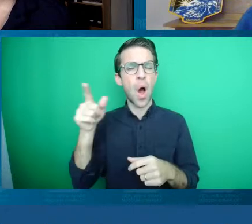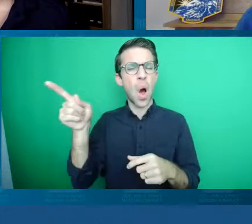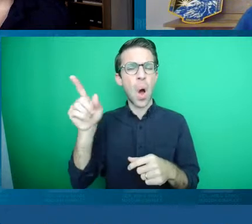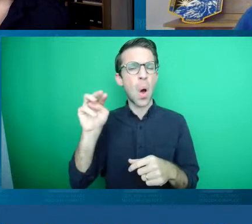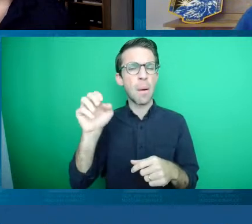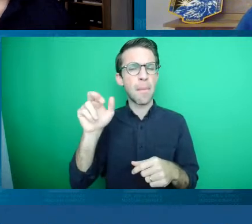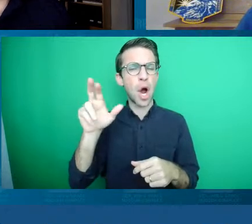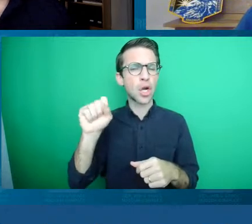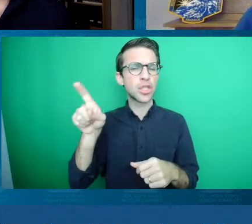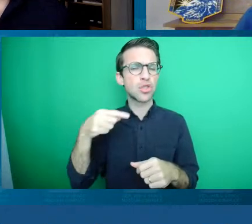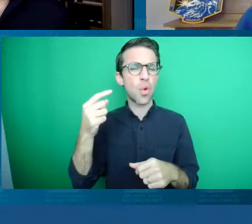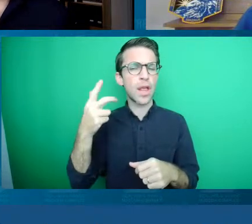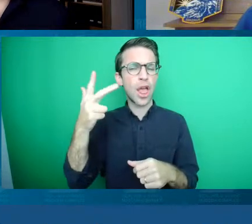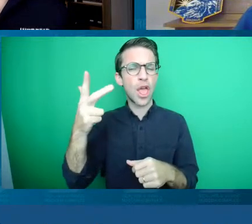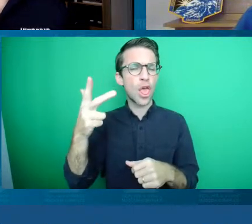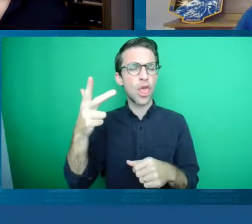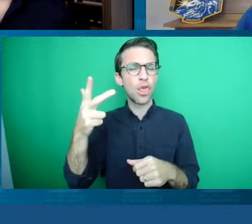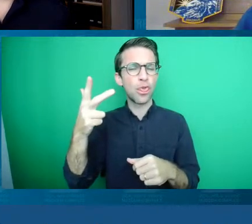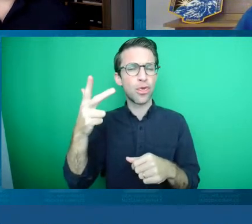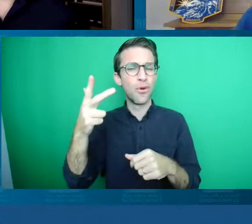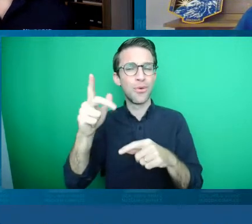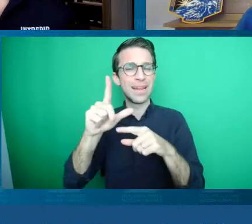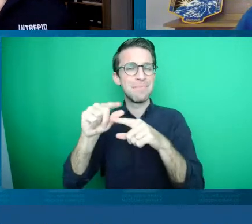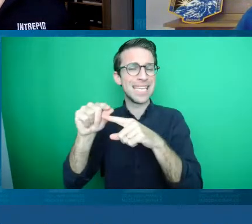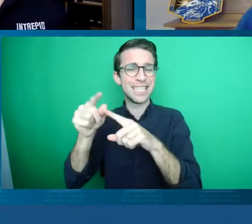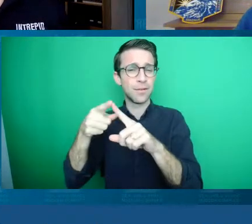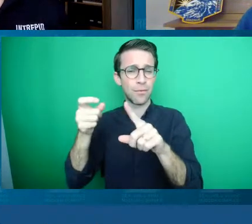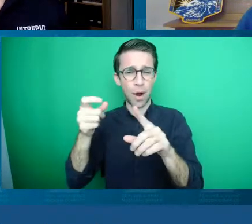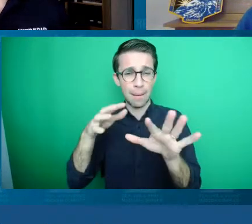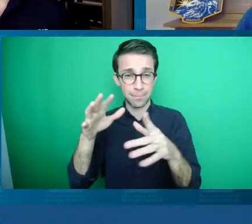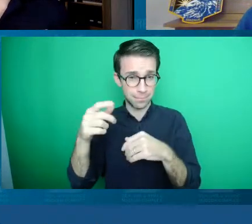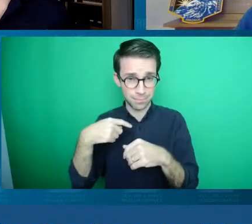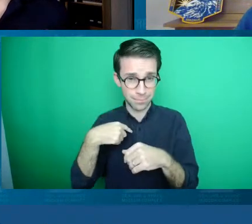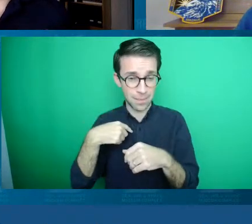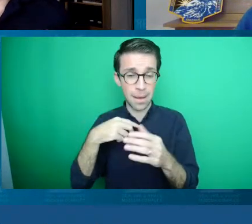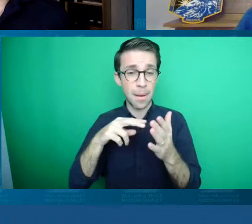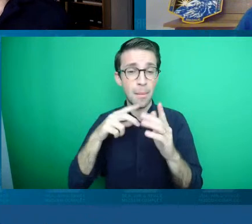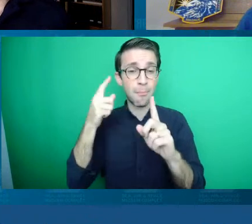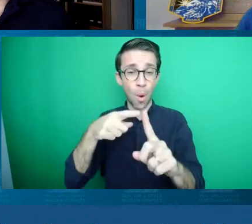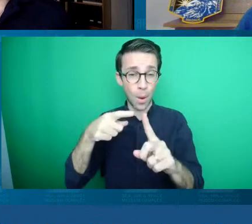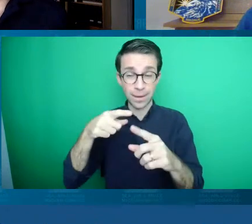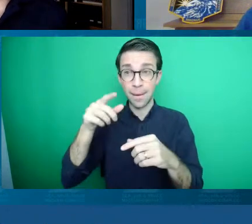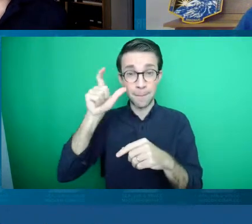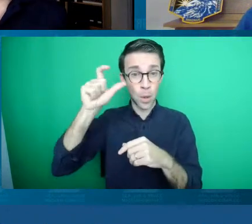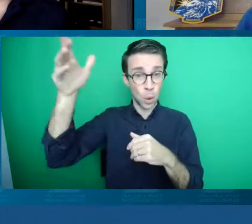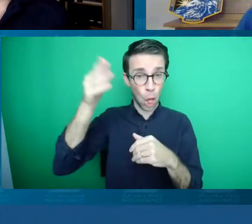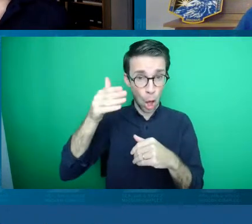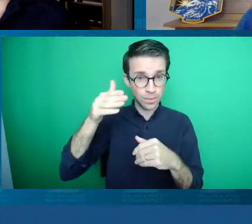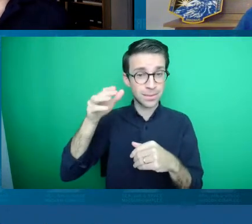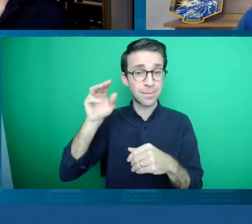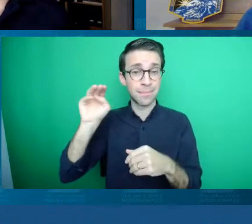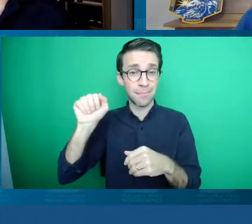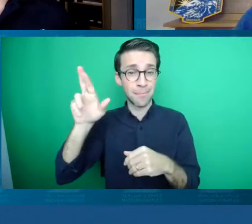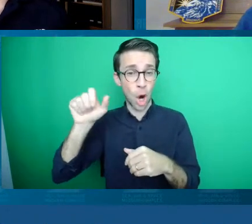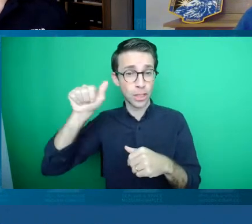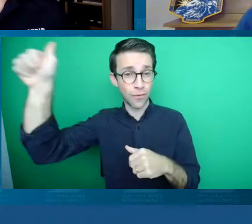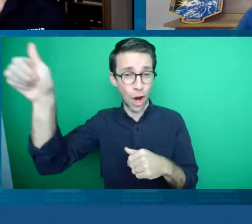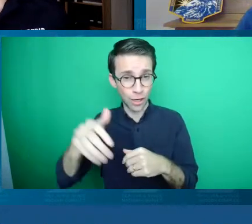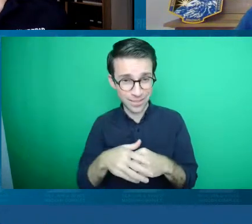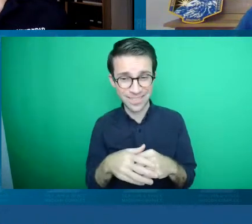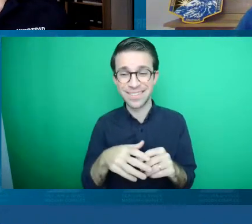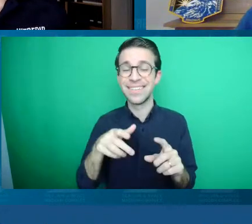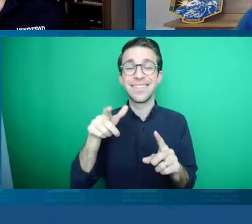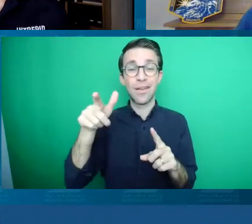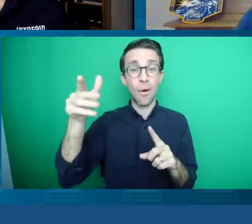So being close gives you great opportunity to test and try things out to ensure that they have